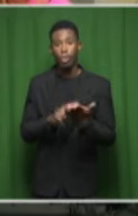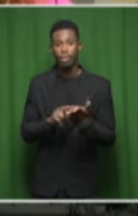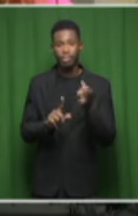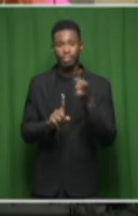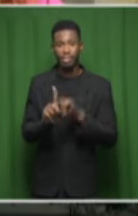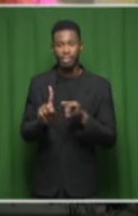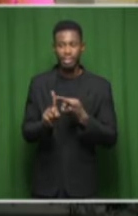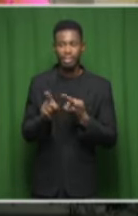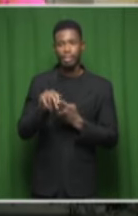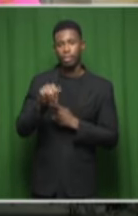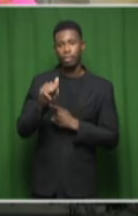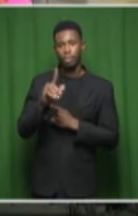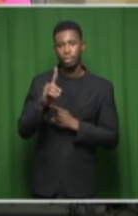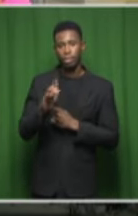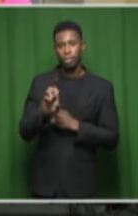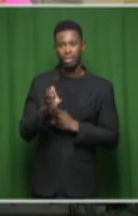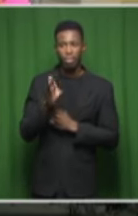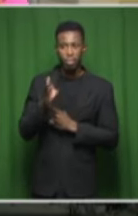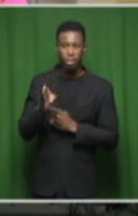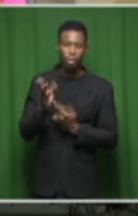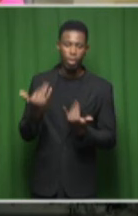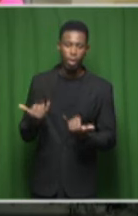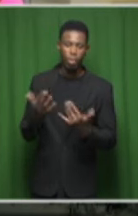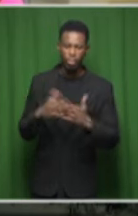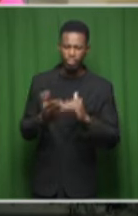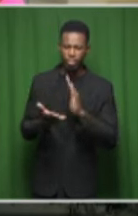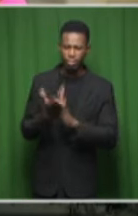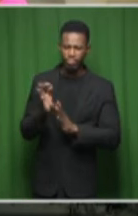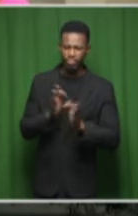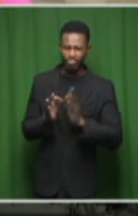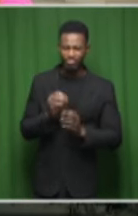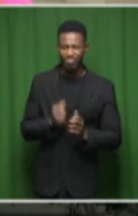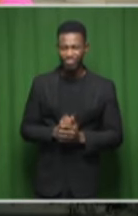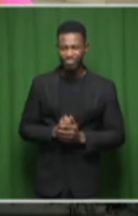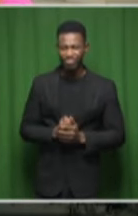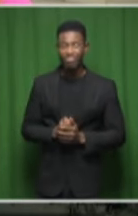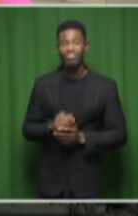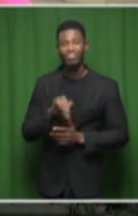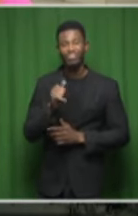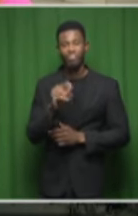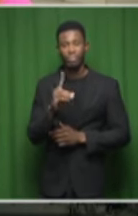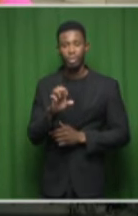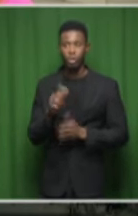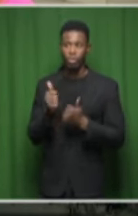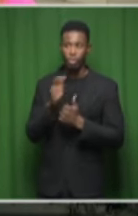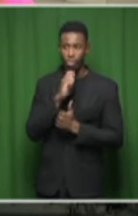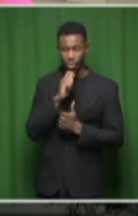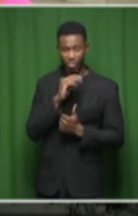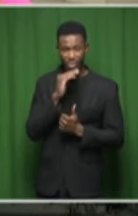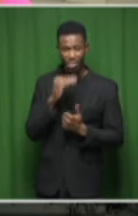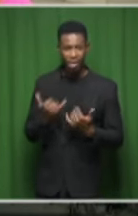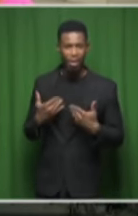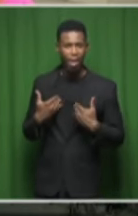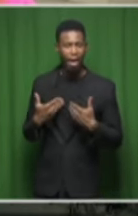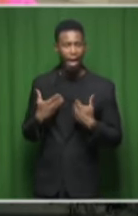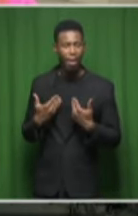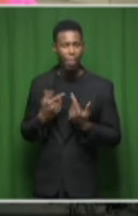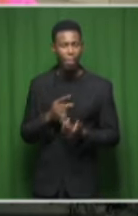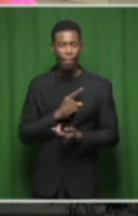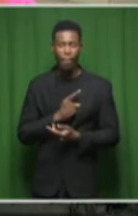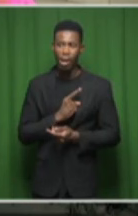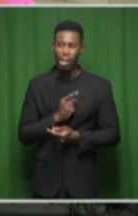And she's going to give us a sense of what's happening there. And of course, Jayed, good morning. It must be quite a happy occasion, given